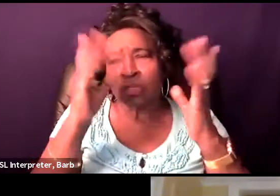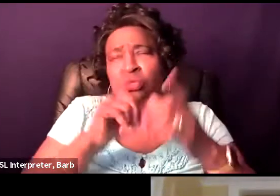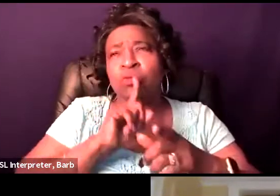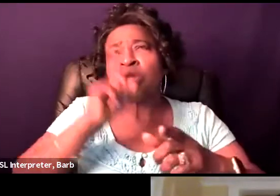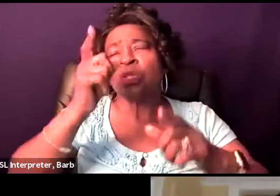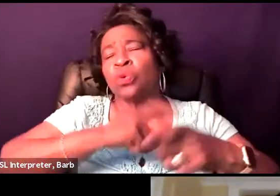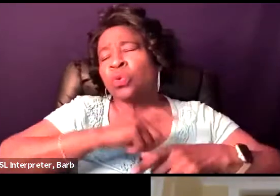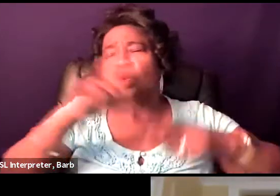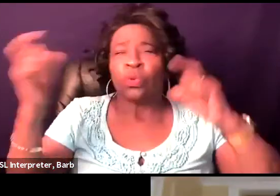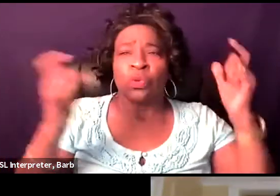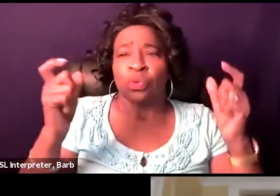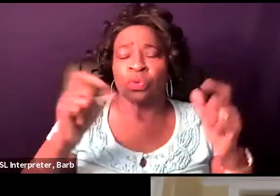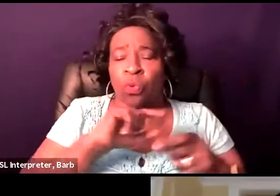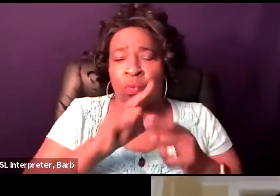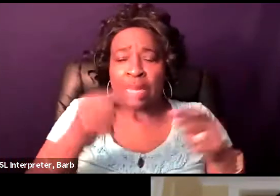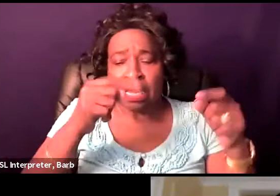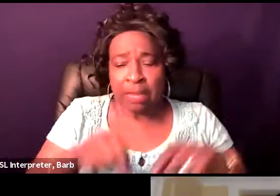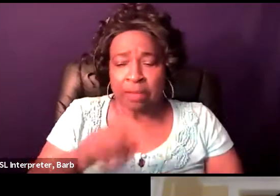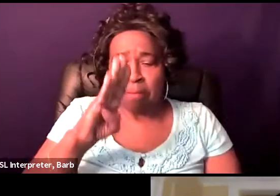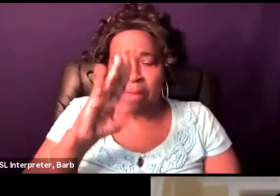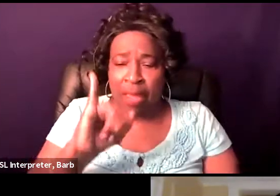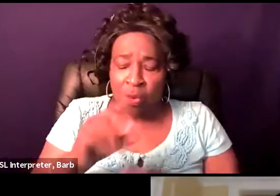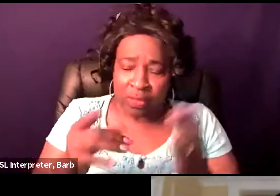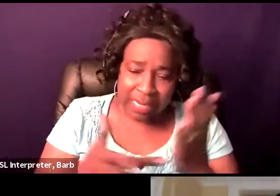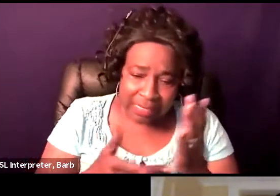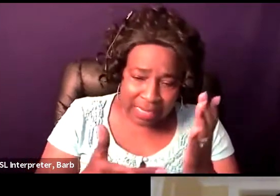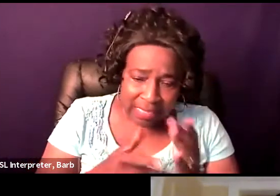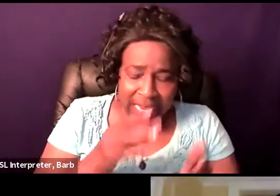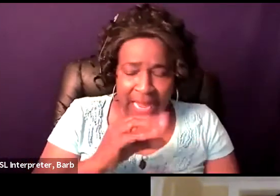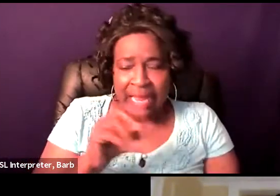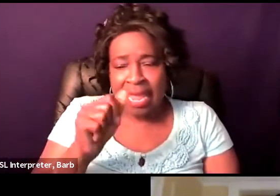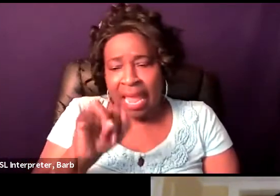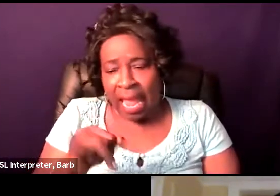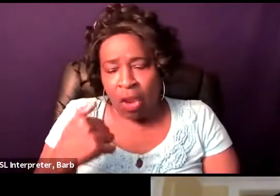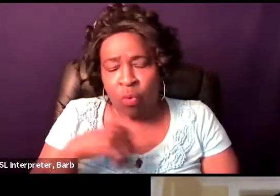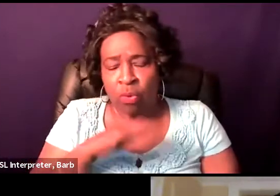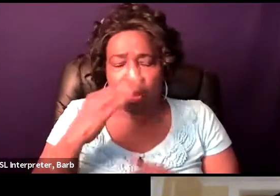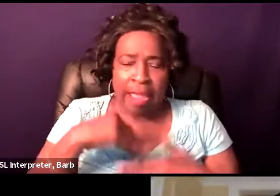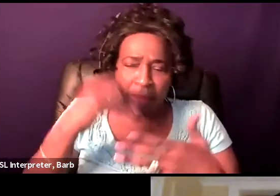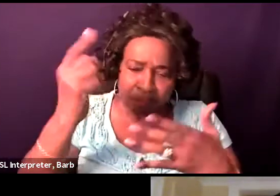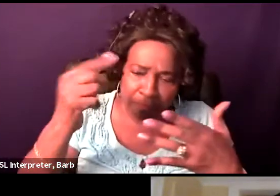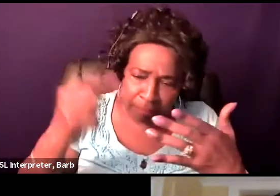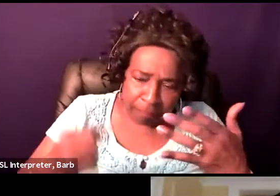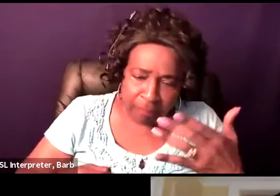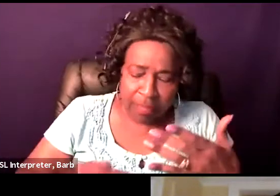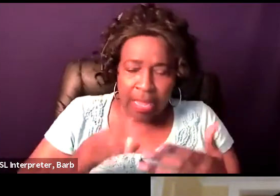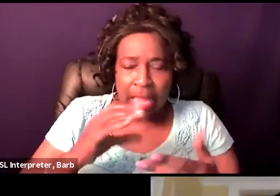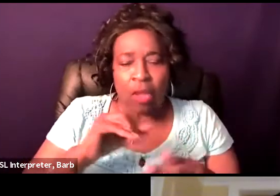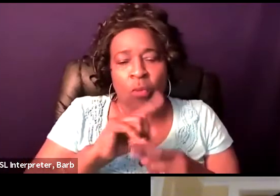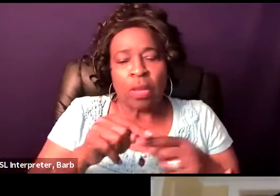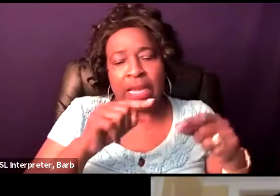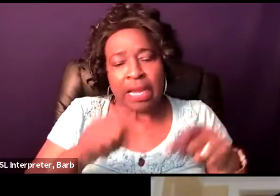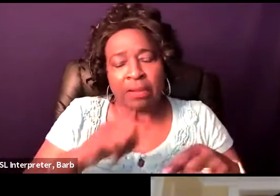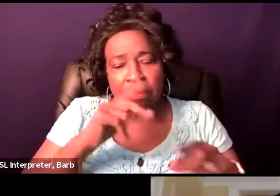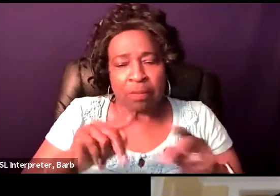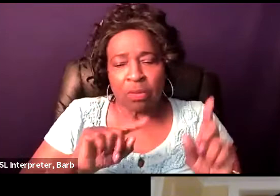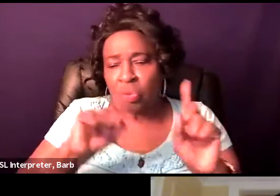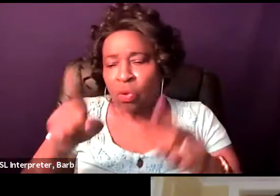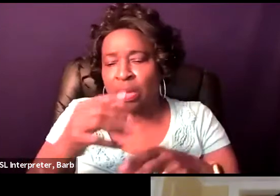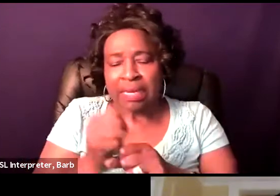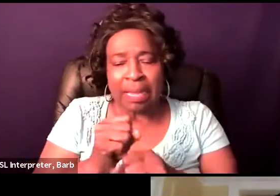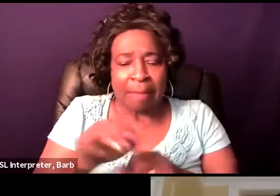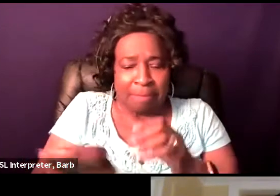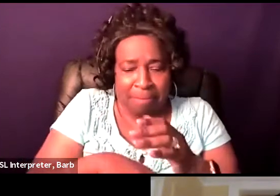to biotechnology and AI, and we're going to have this and we're going to have that. And when it comes to just people being able to go and get basic sort